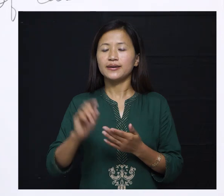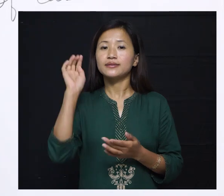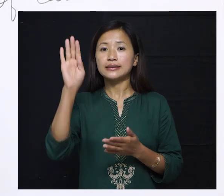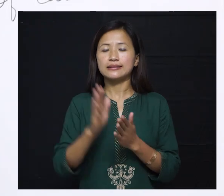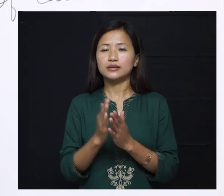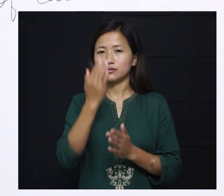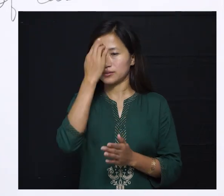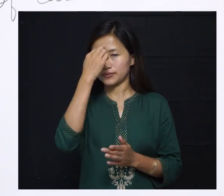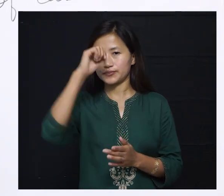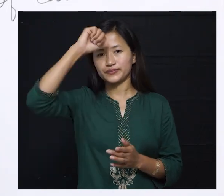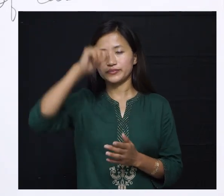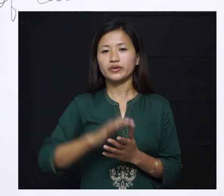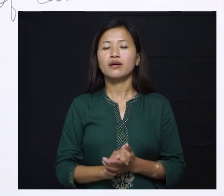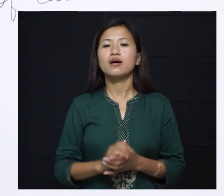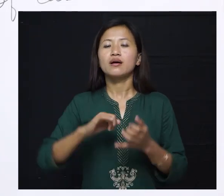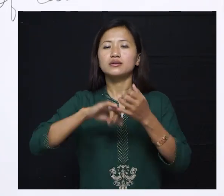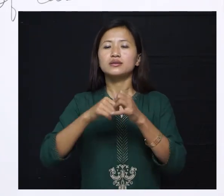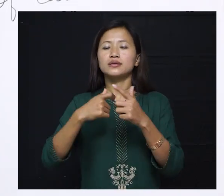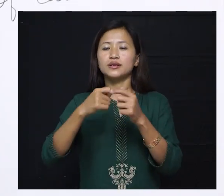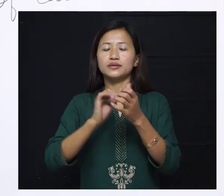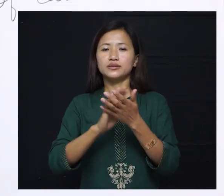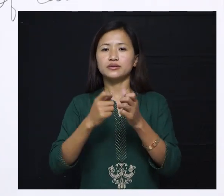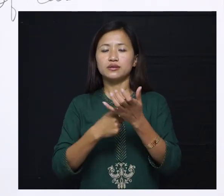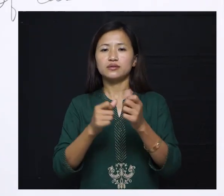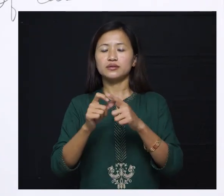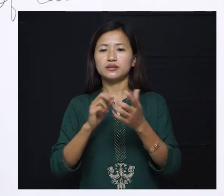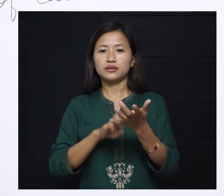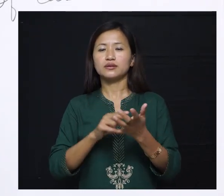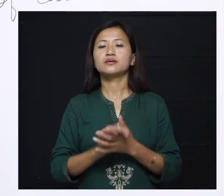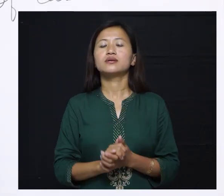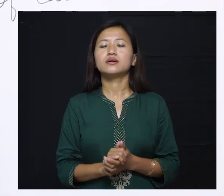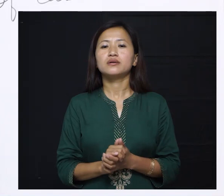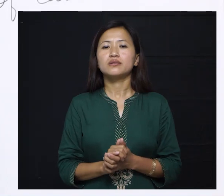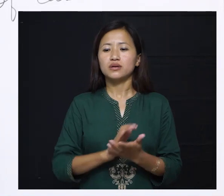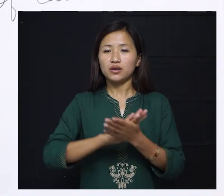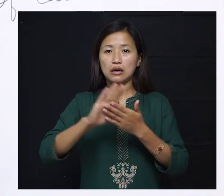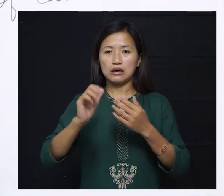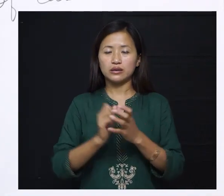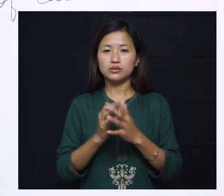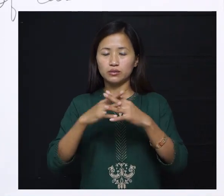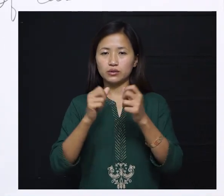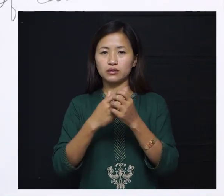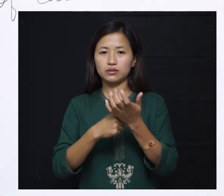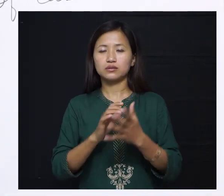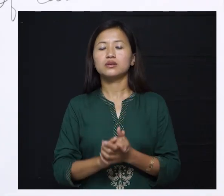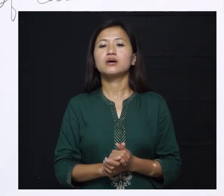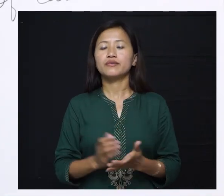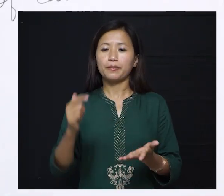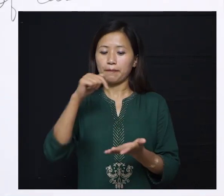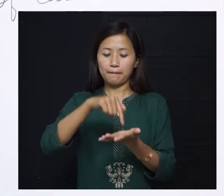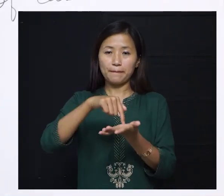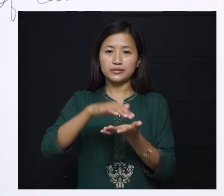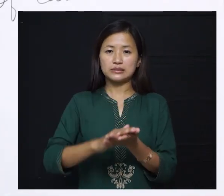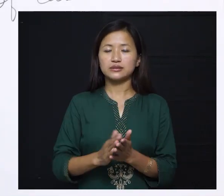Banaras, Sarnath, this Kedarnath, and this Haridwar. They were the main pilgrim centers of